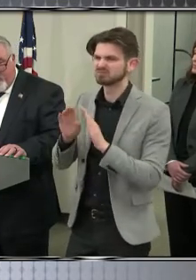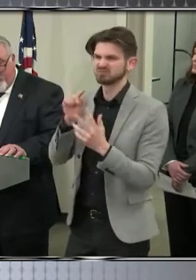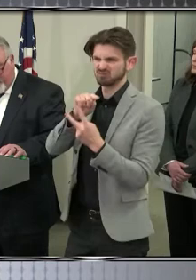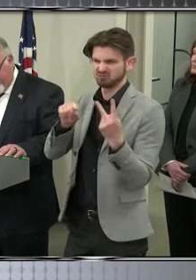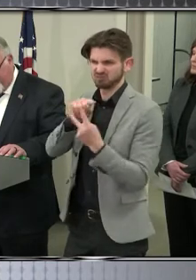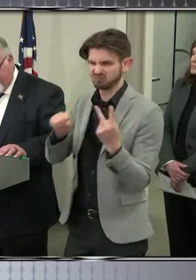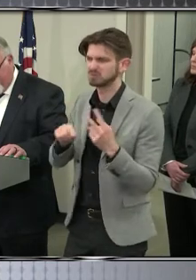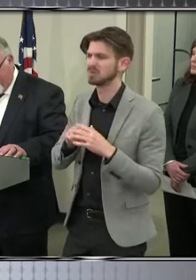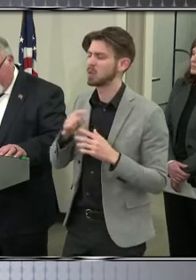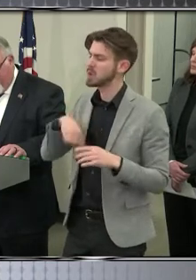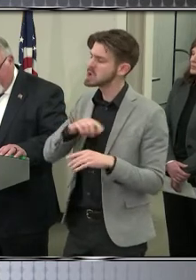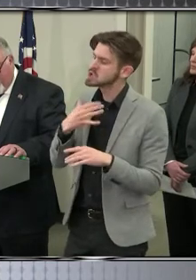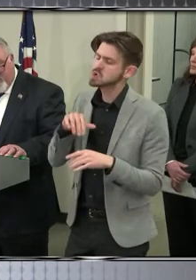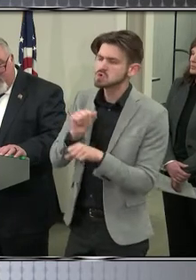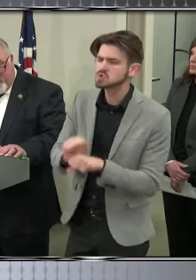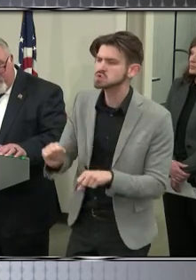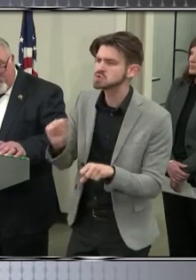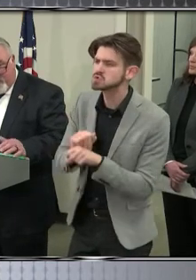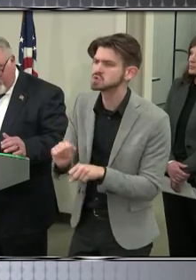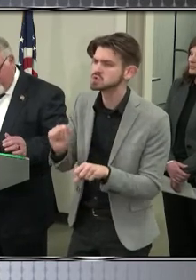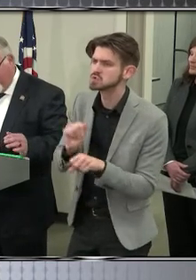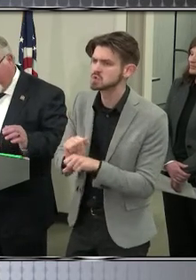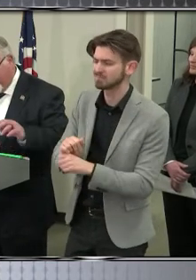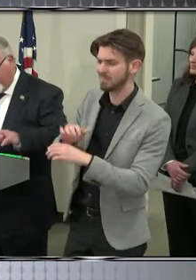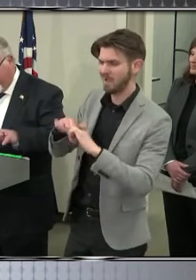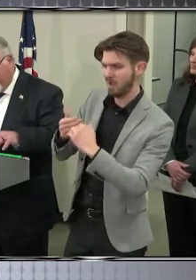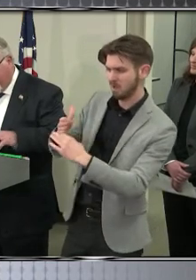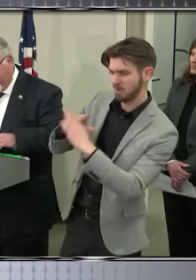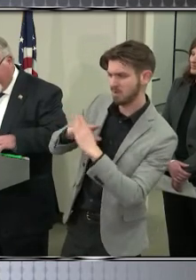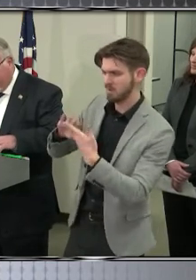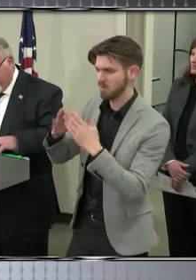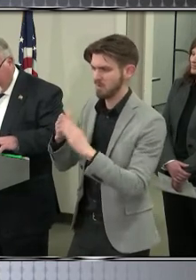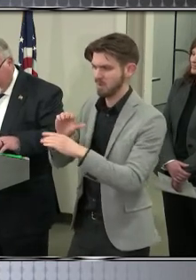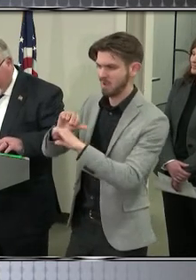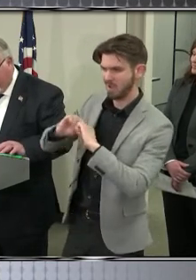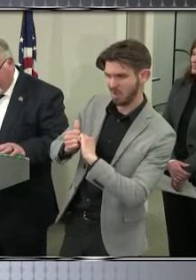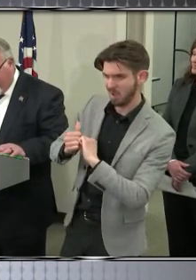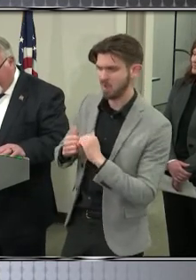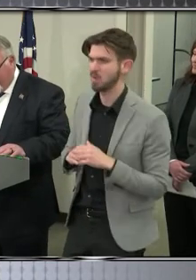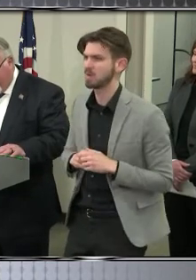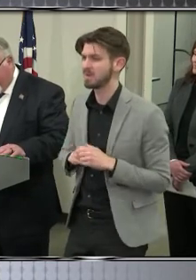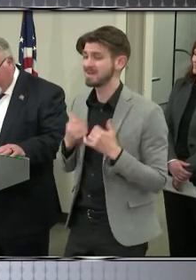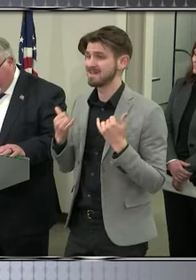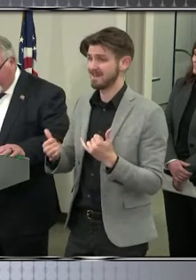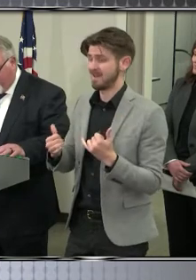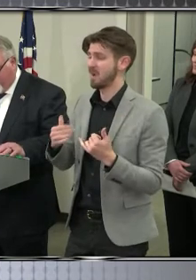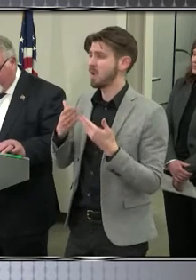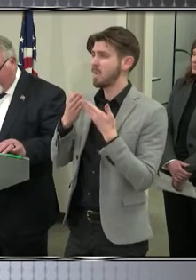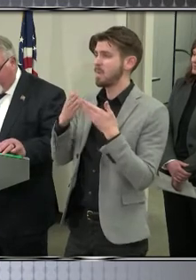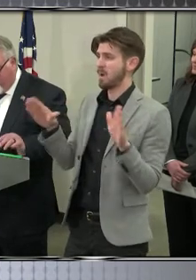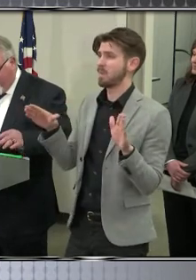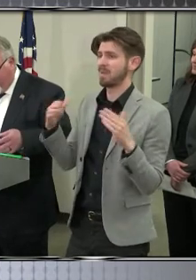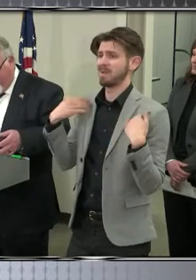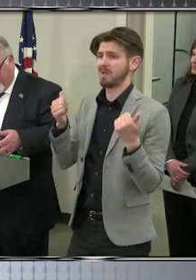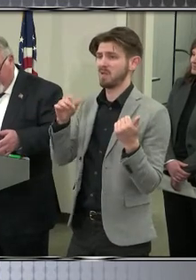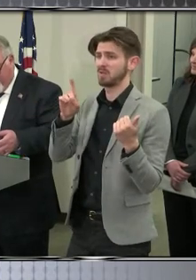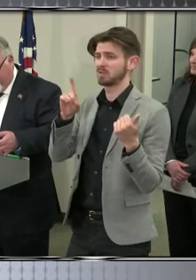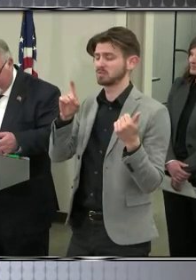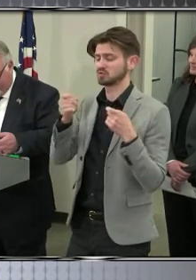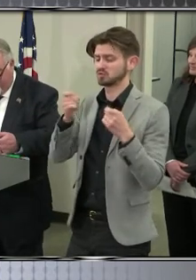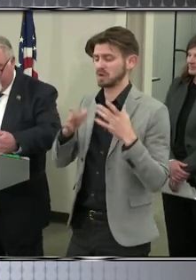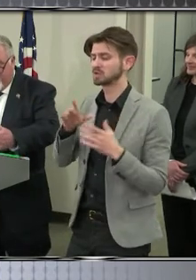prepare our community. Now, it's my great pleasure to introduce the Incident Commander, Deputy Public Health Director, Deanne